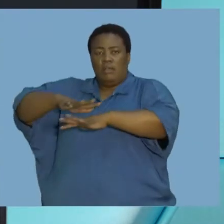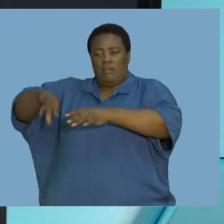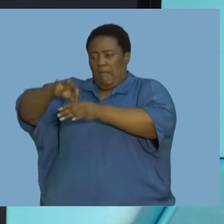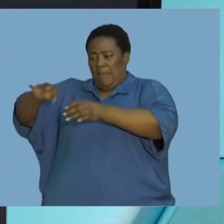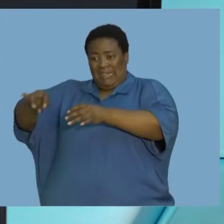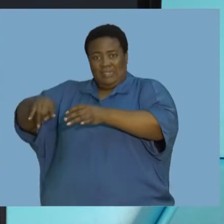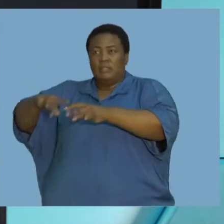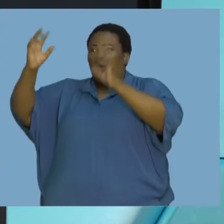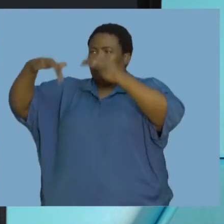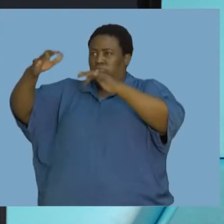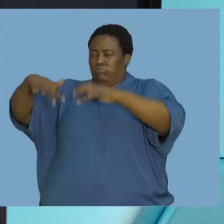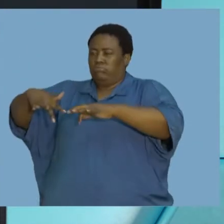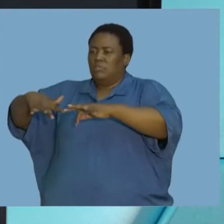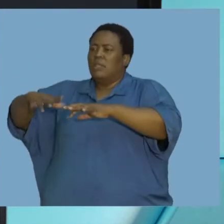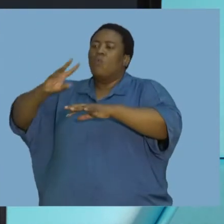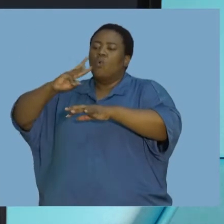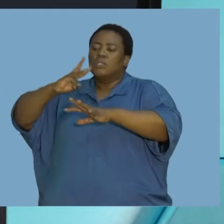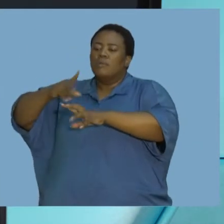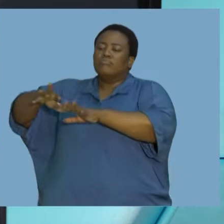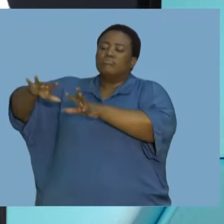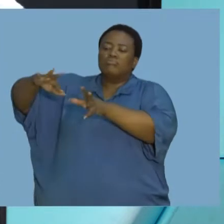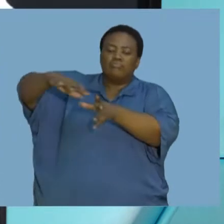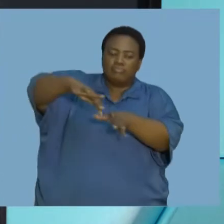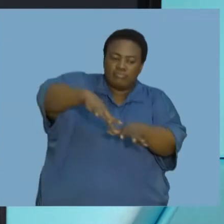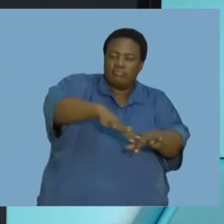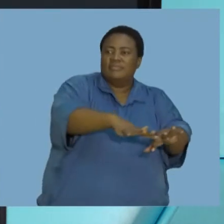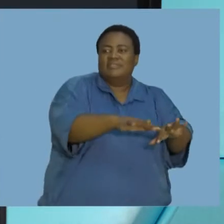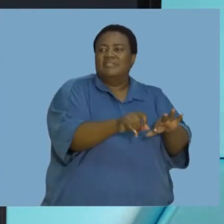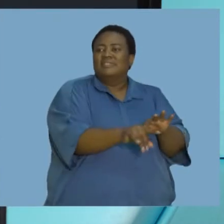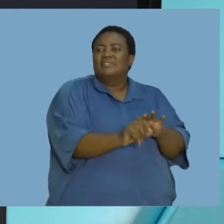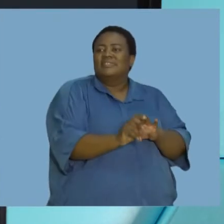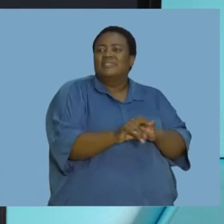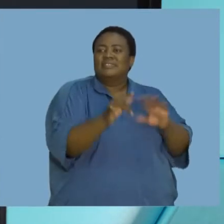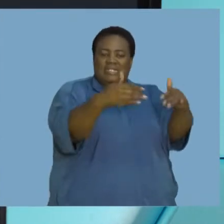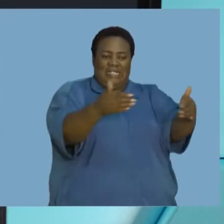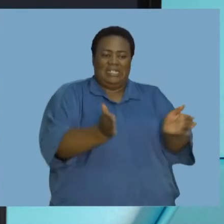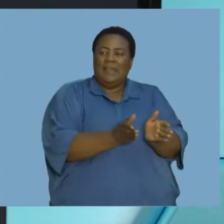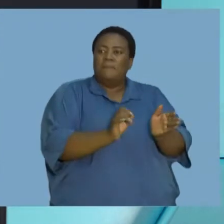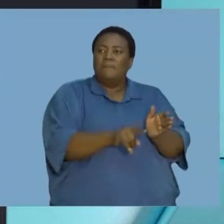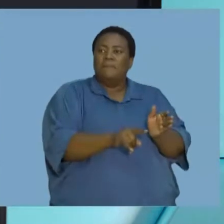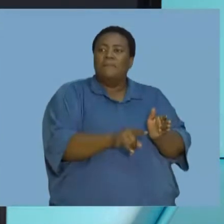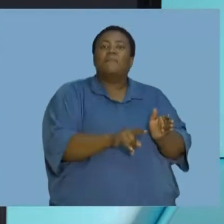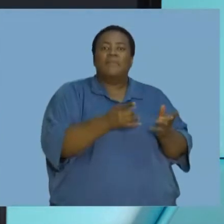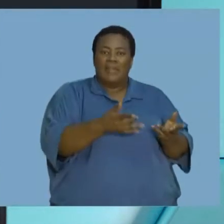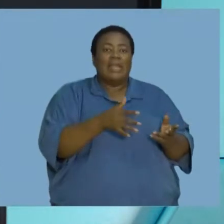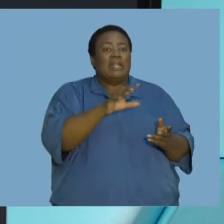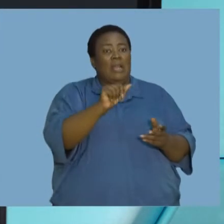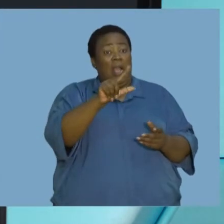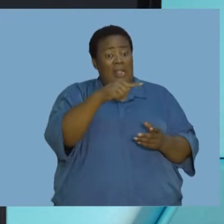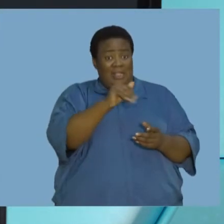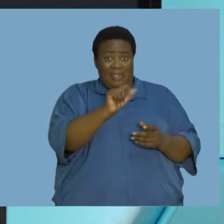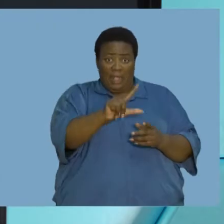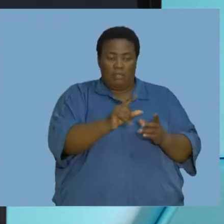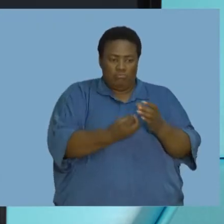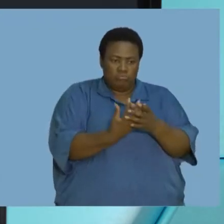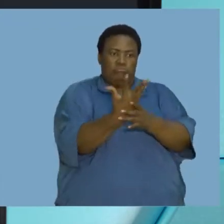water bodies, accumulating in them, and then supplying these algae with the nutrients to promote their rapid growth. And that's essentially